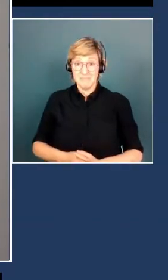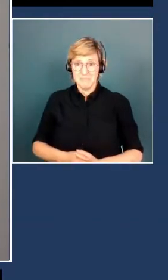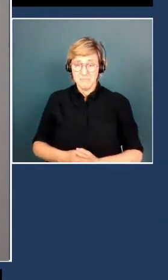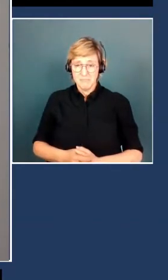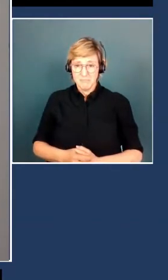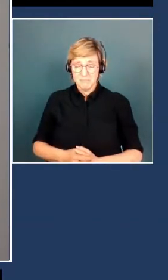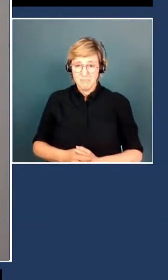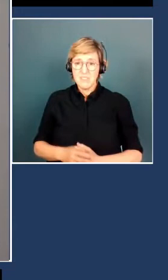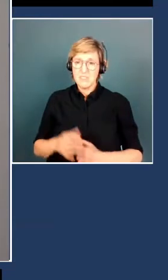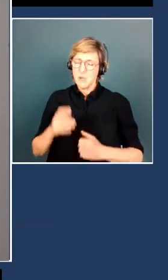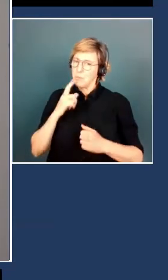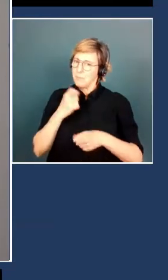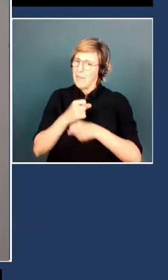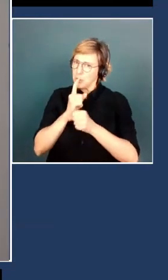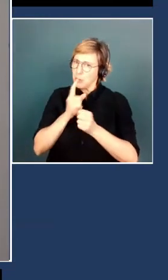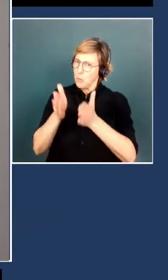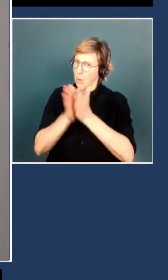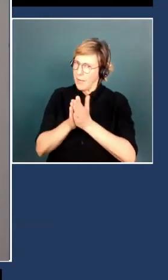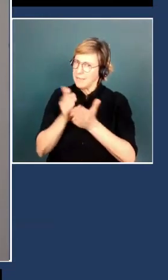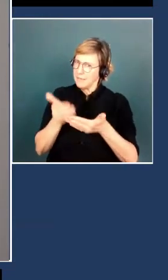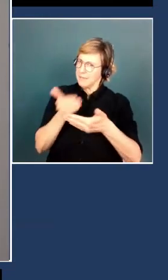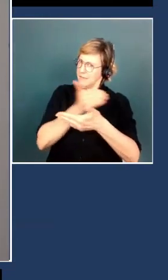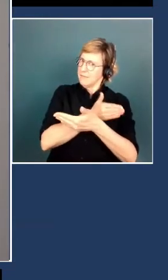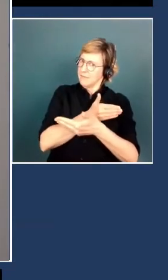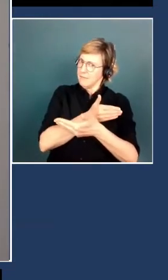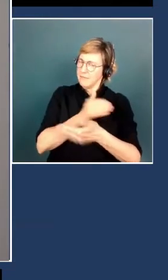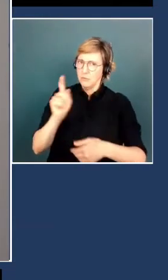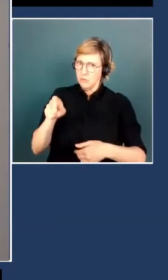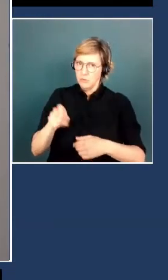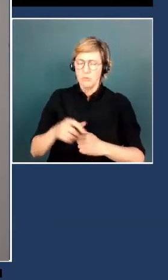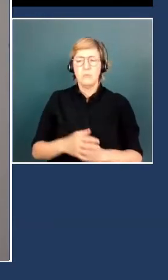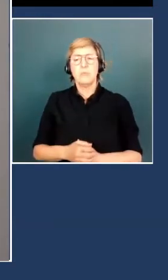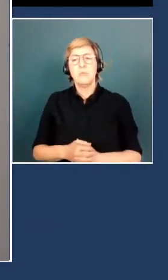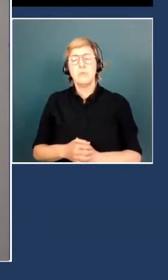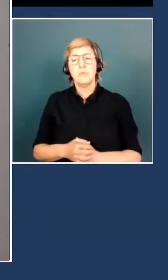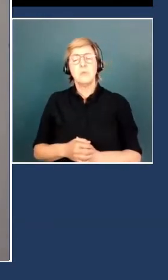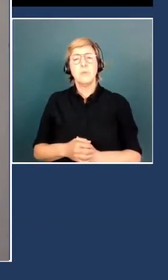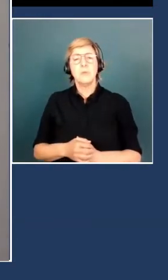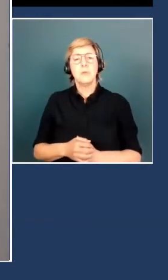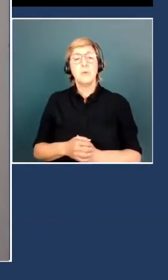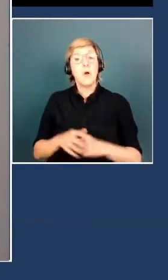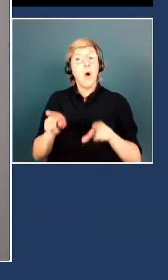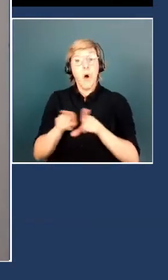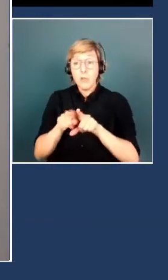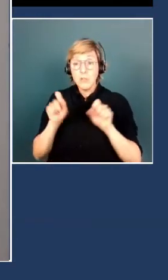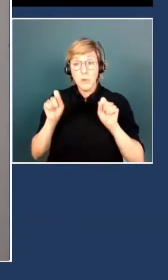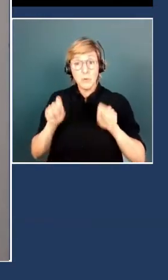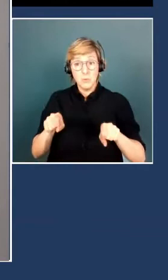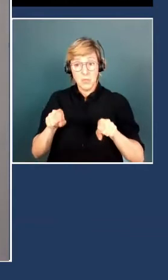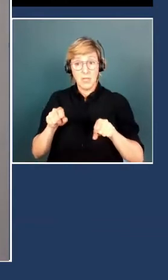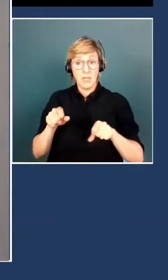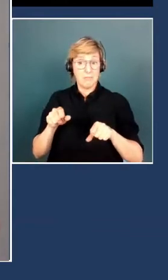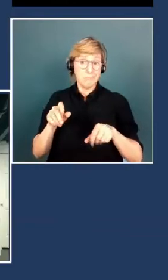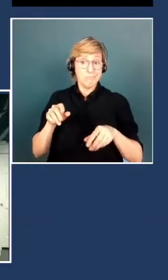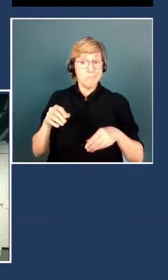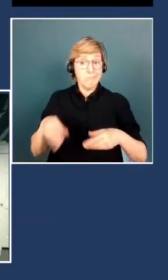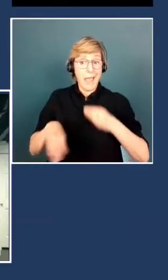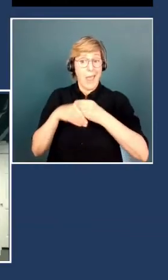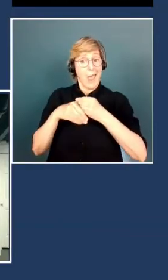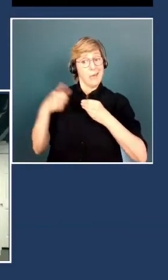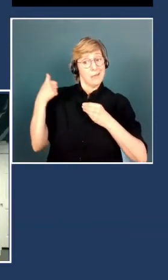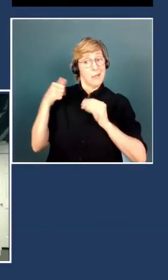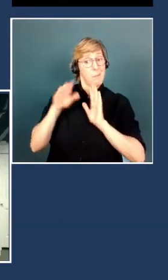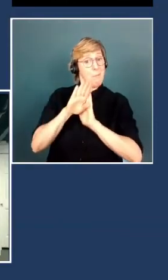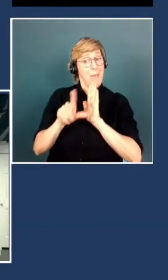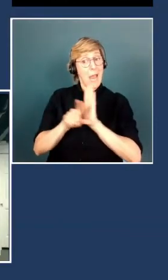make that request. And then, you can do background effects, which can be really helpful to